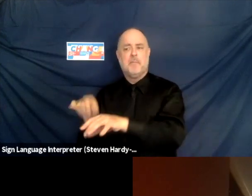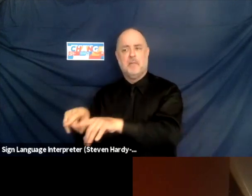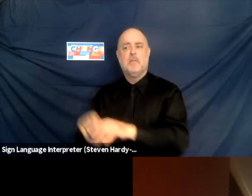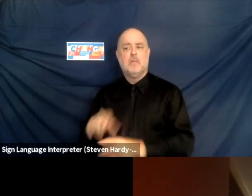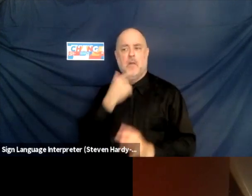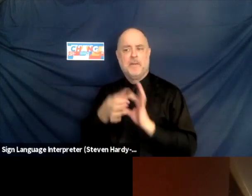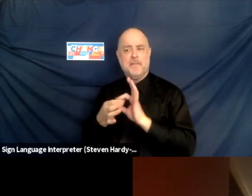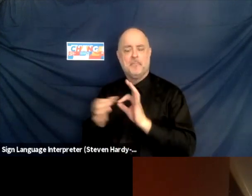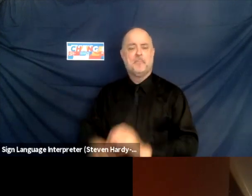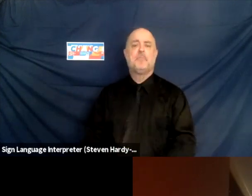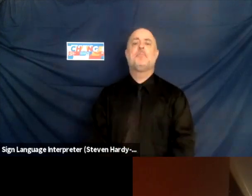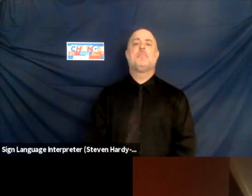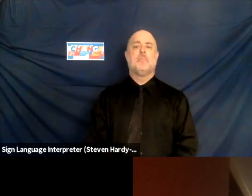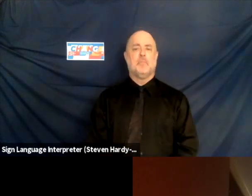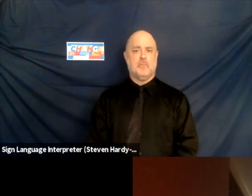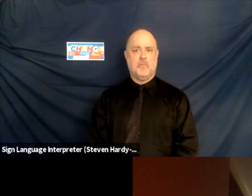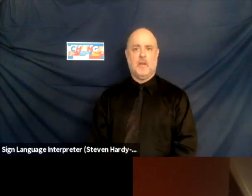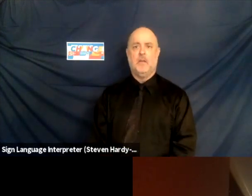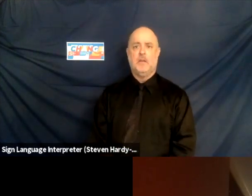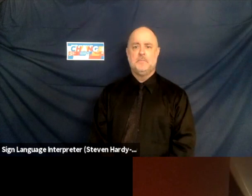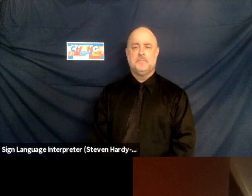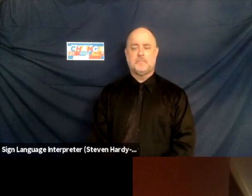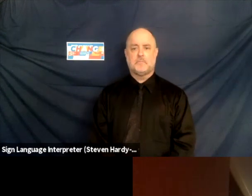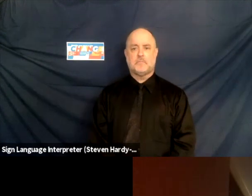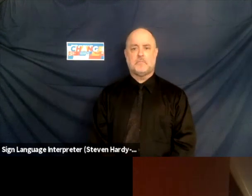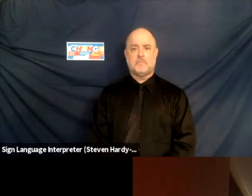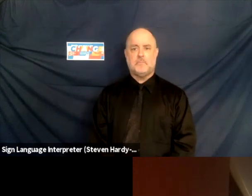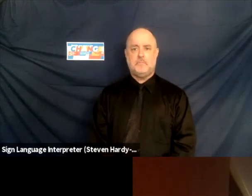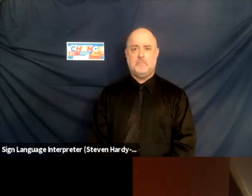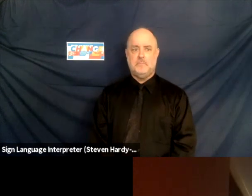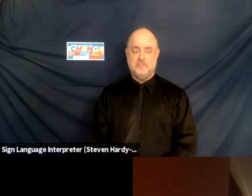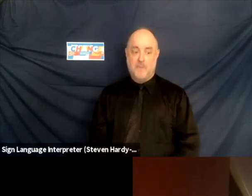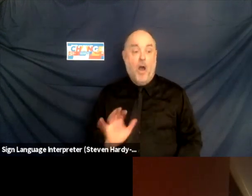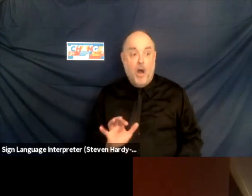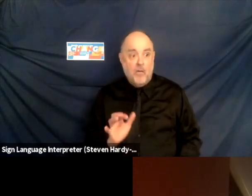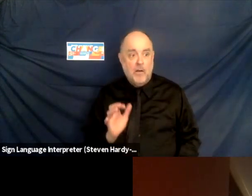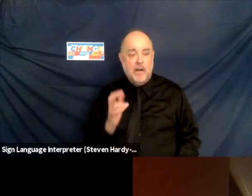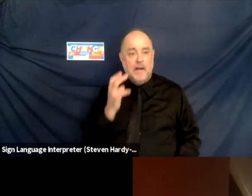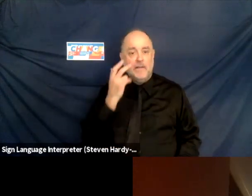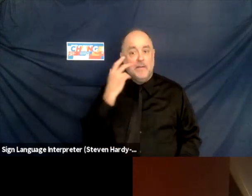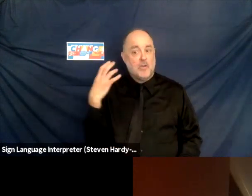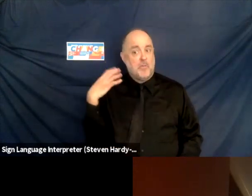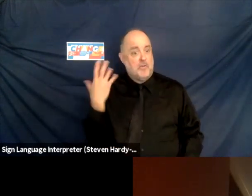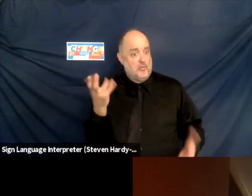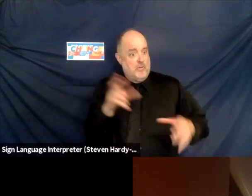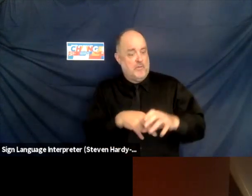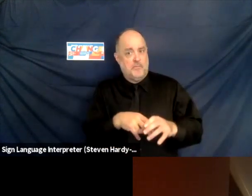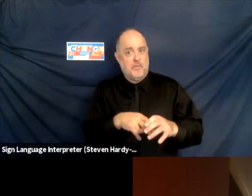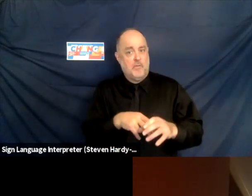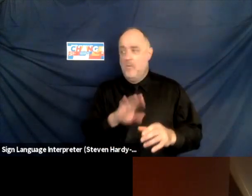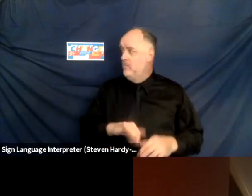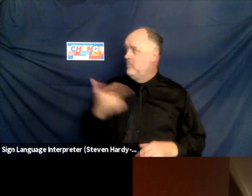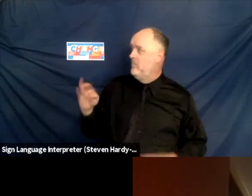Let's see. So I think we will have, oh, I do see that the chairman has joined us. So Bill, I'll turn it